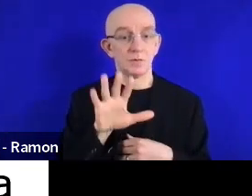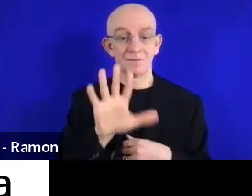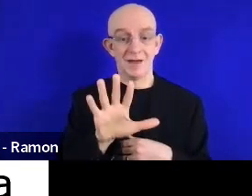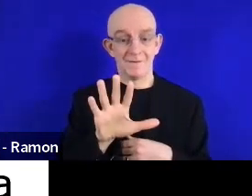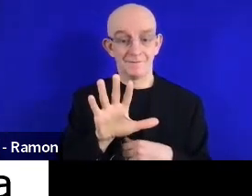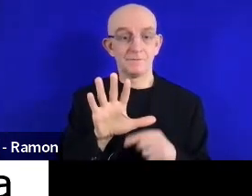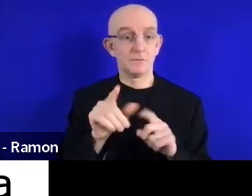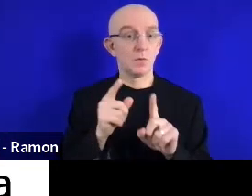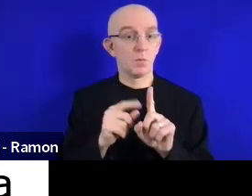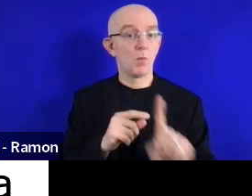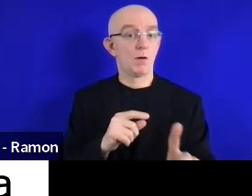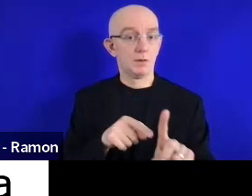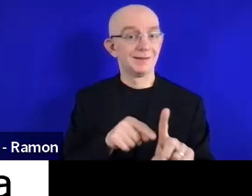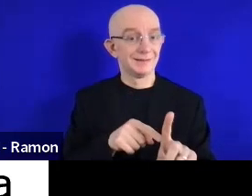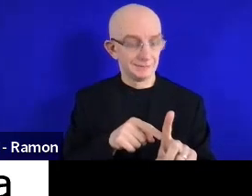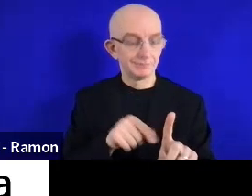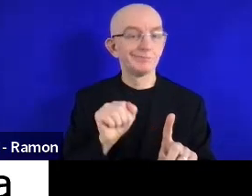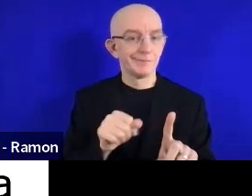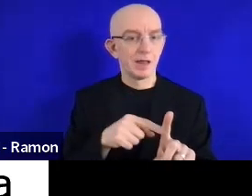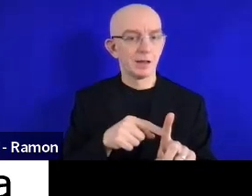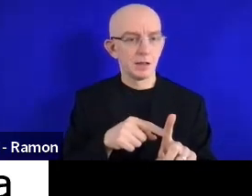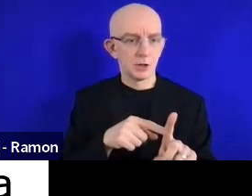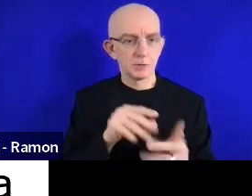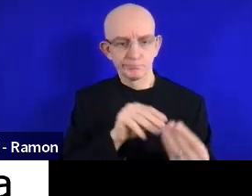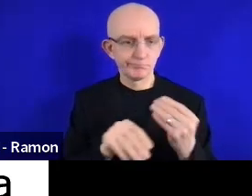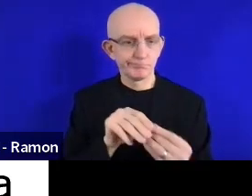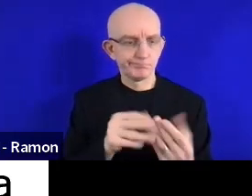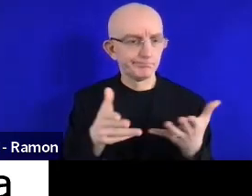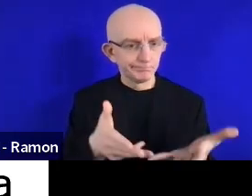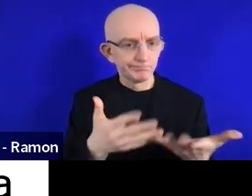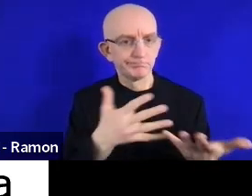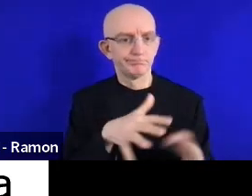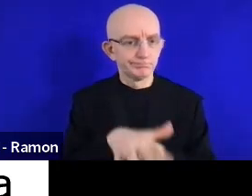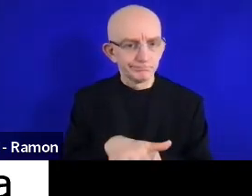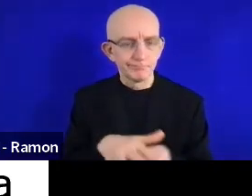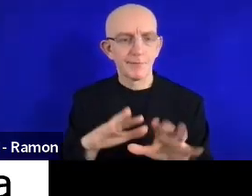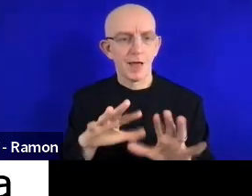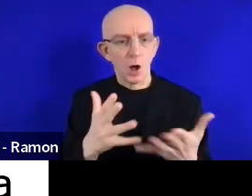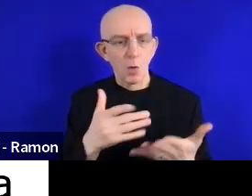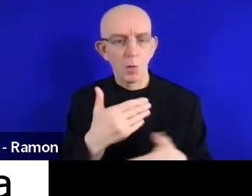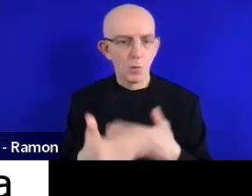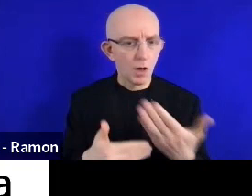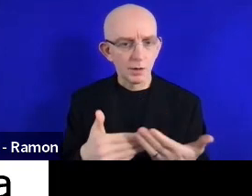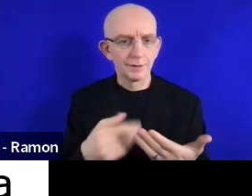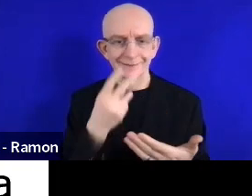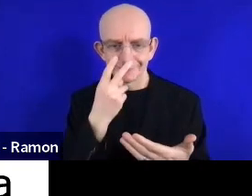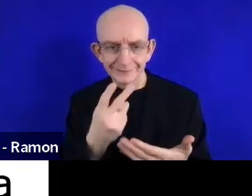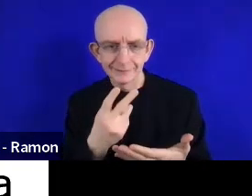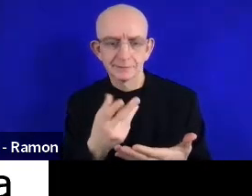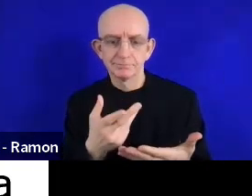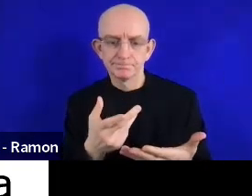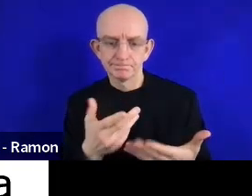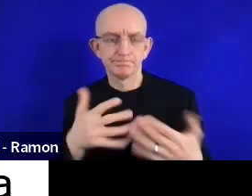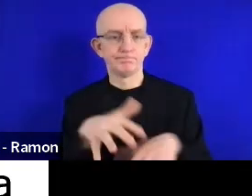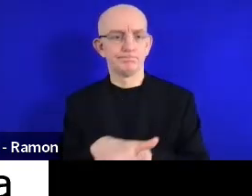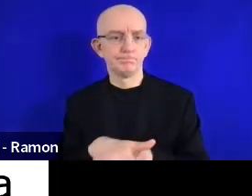As part of meaningful inclusion of disability and social protection, therefore, a comprehensive study was done on the situation